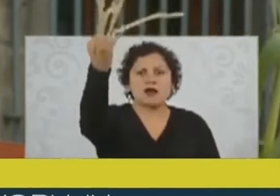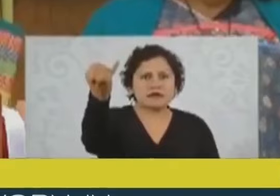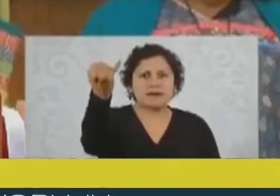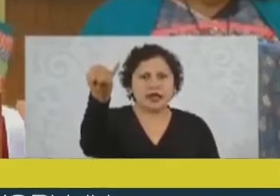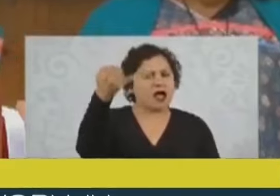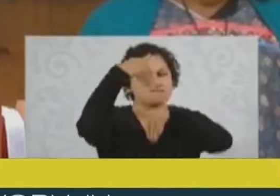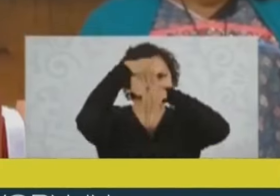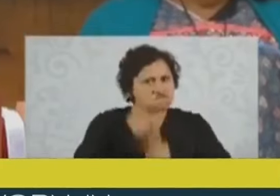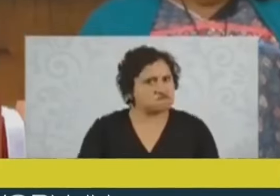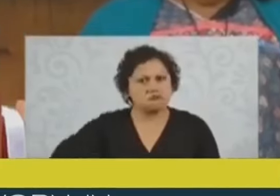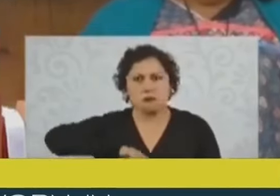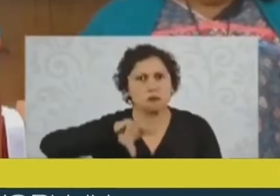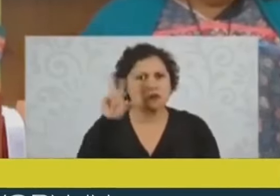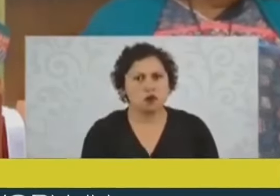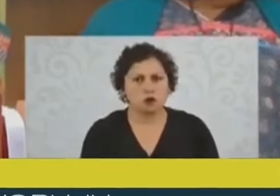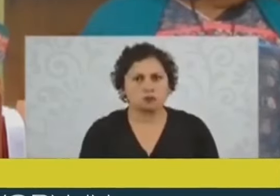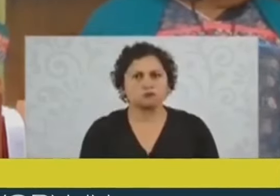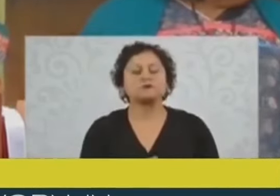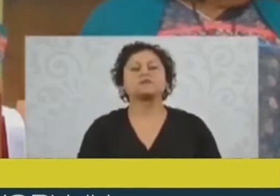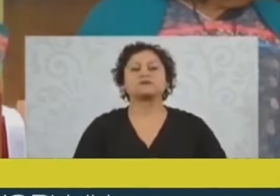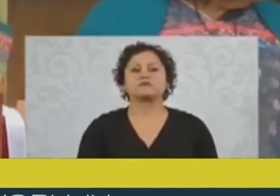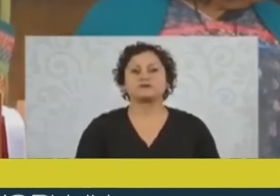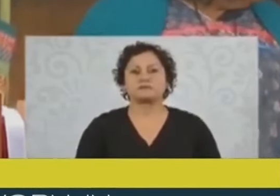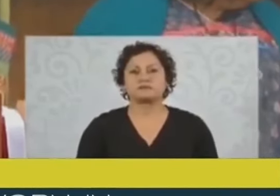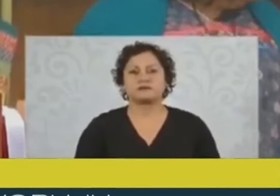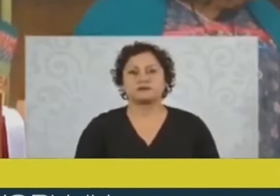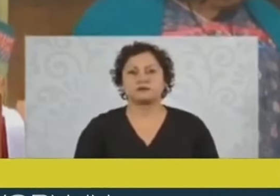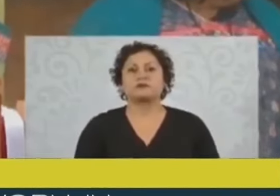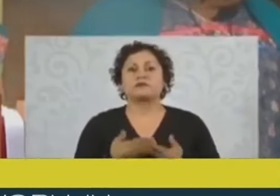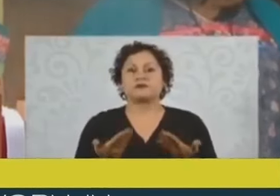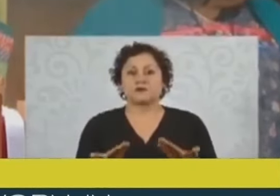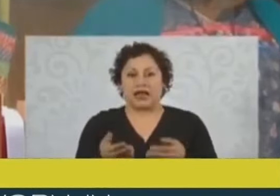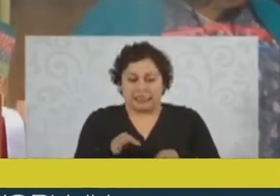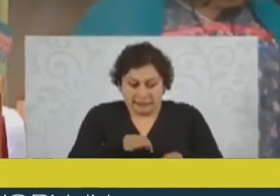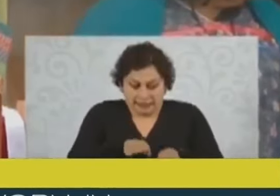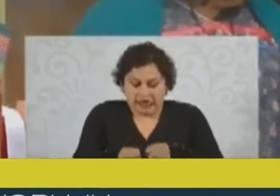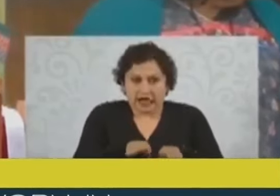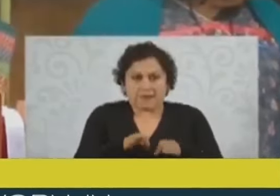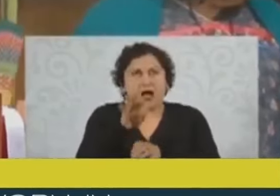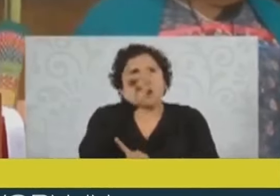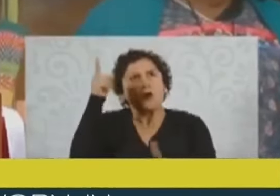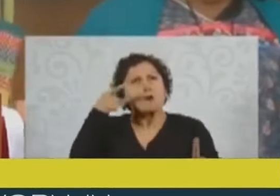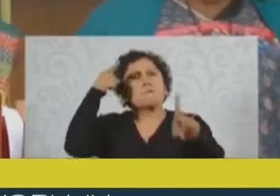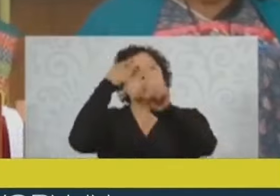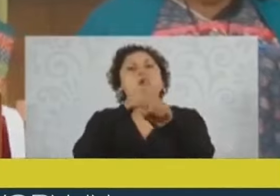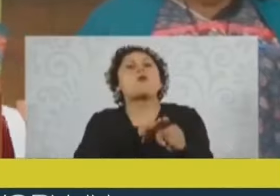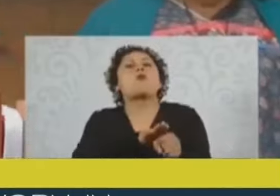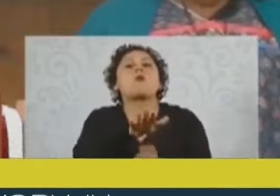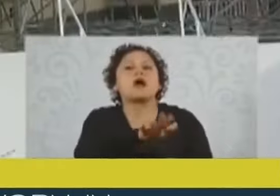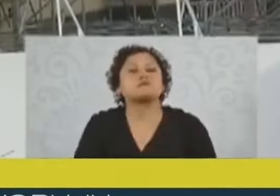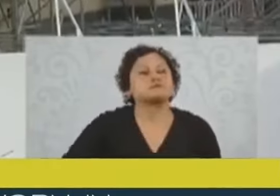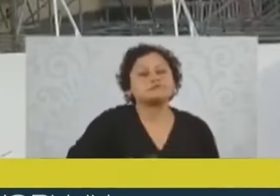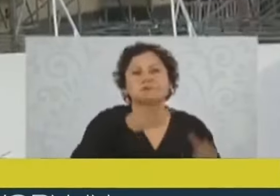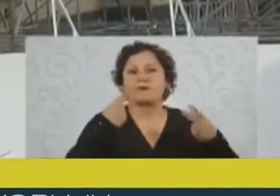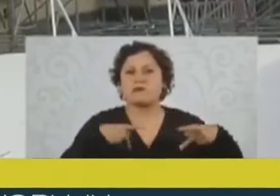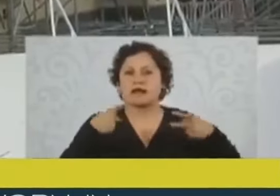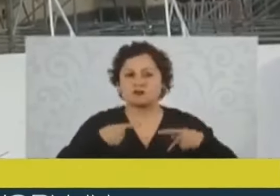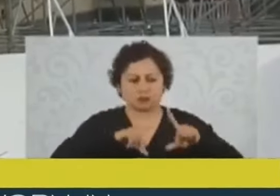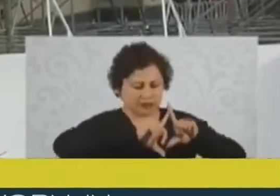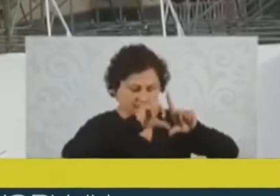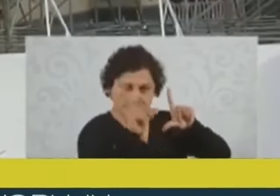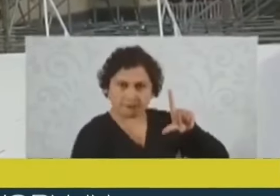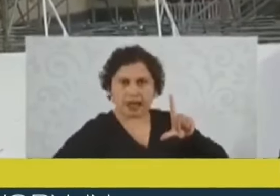economic interests or foreign interests. We will always work for the supreme interests of